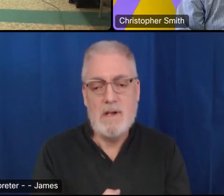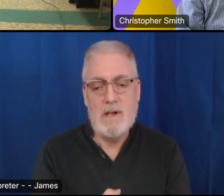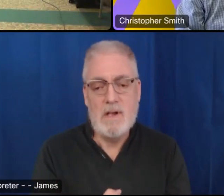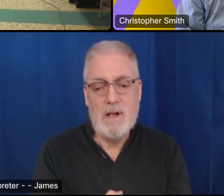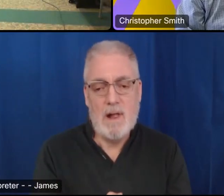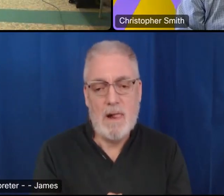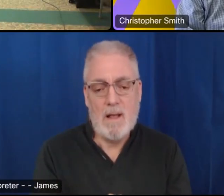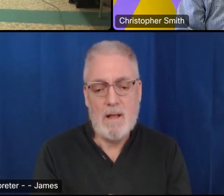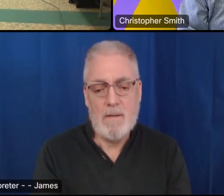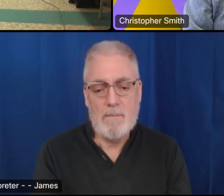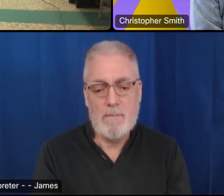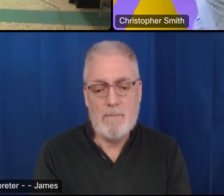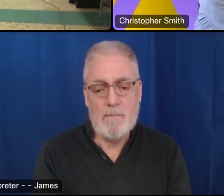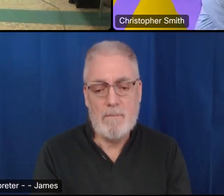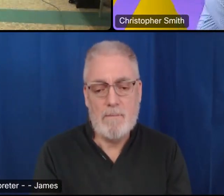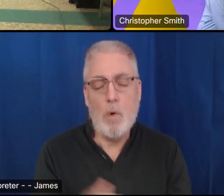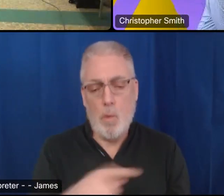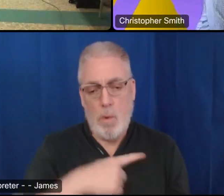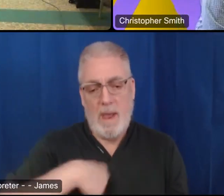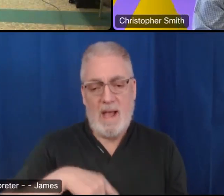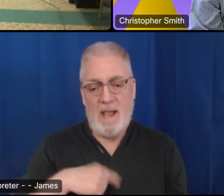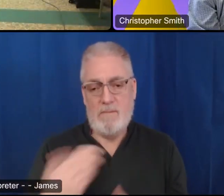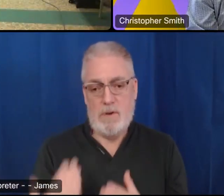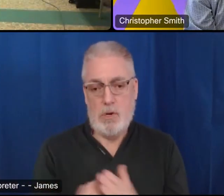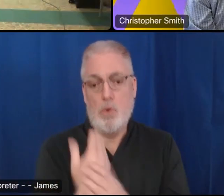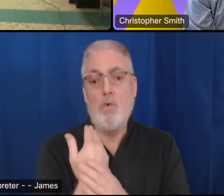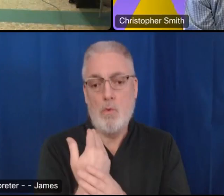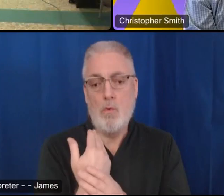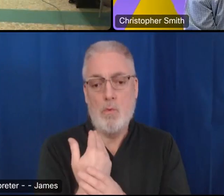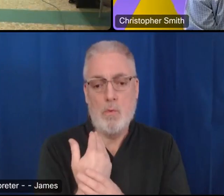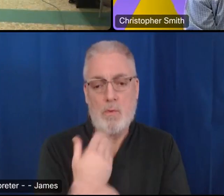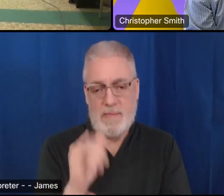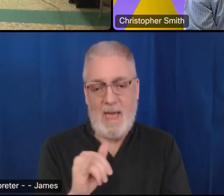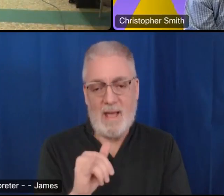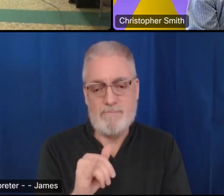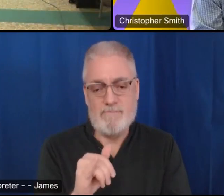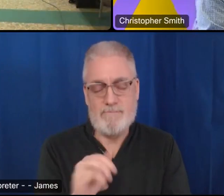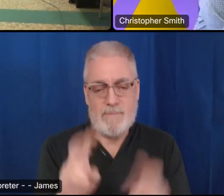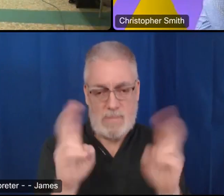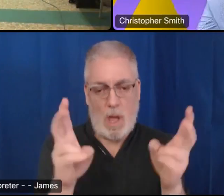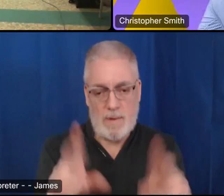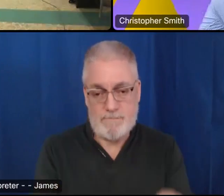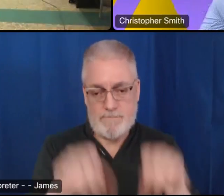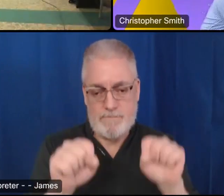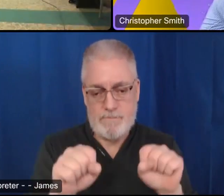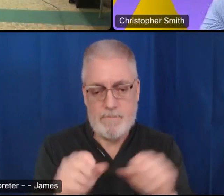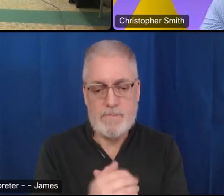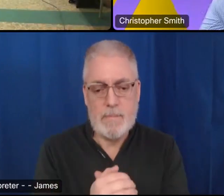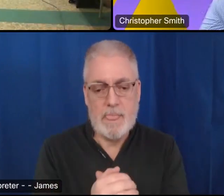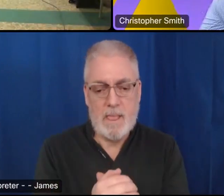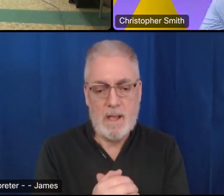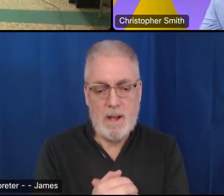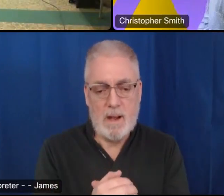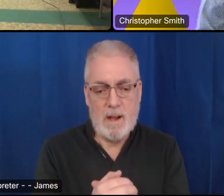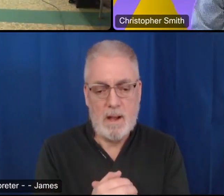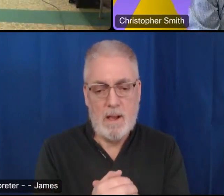not sure to the extent to which we have integrated this within that work, but I work closely and kind of